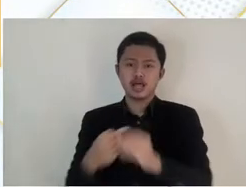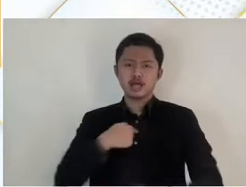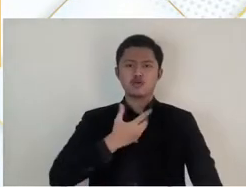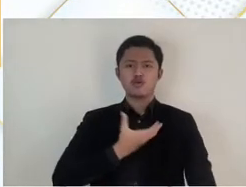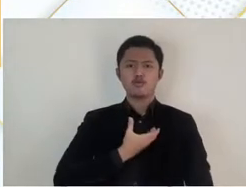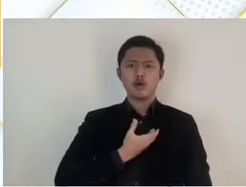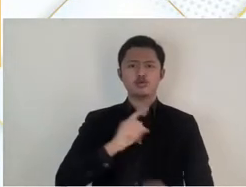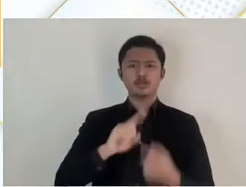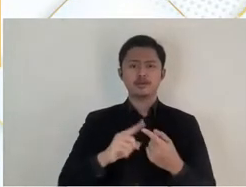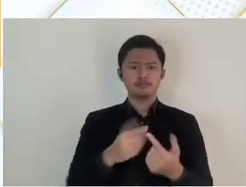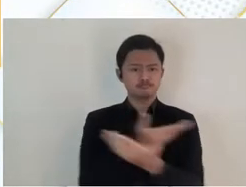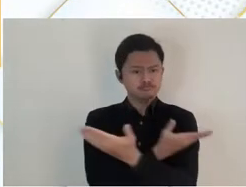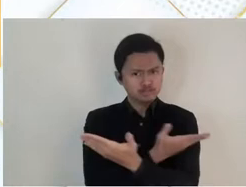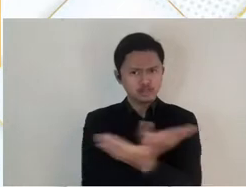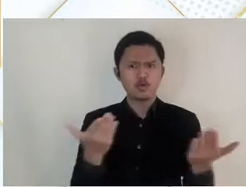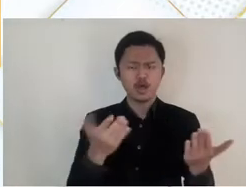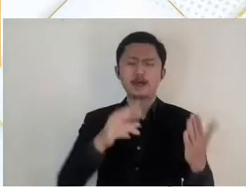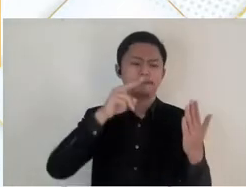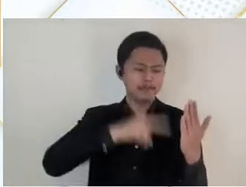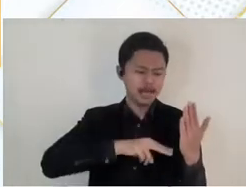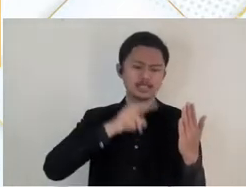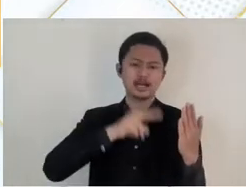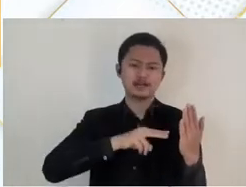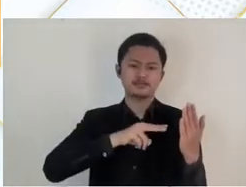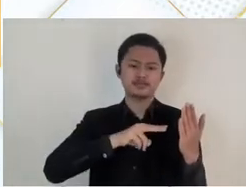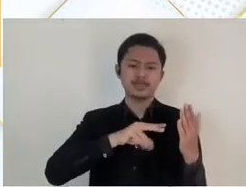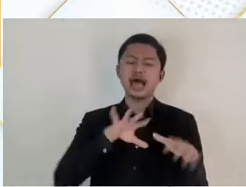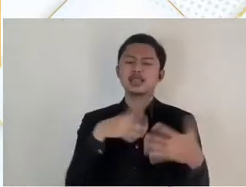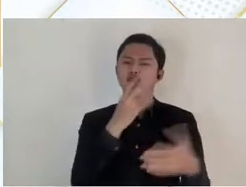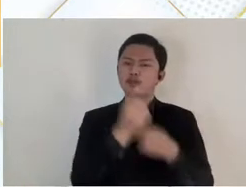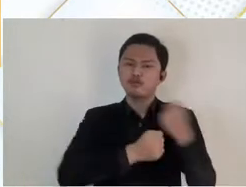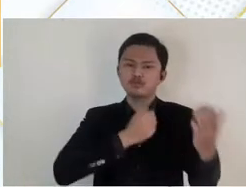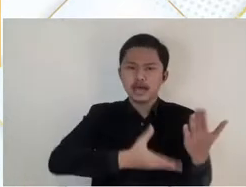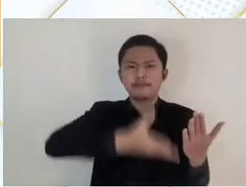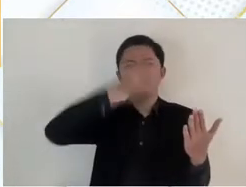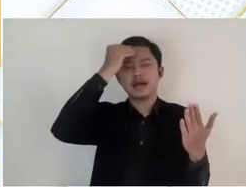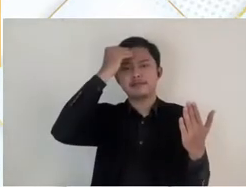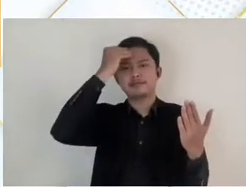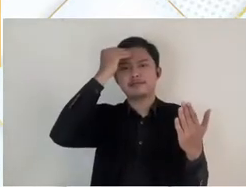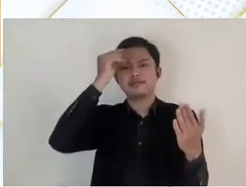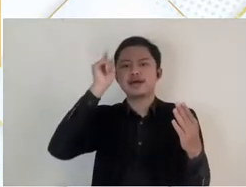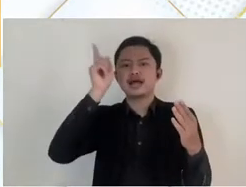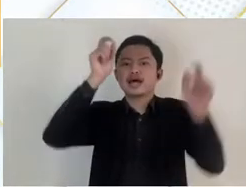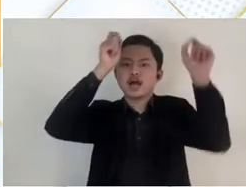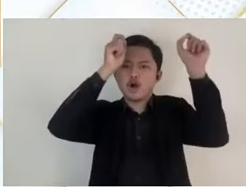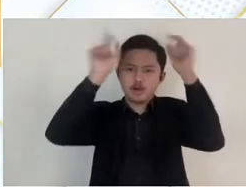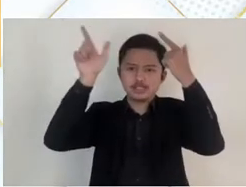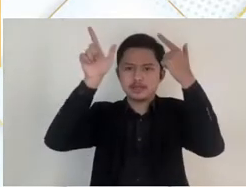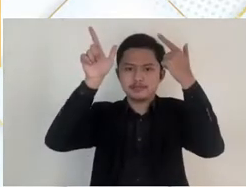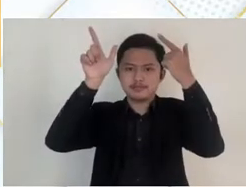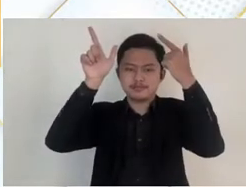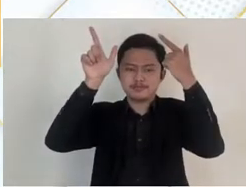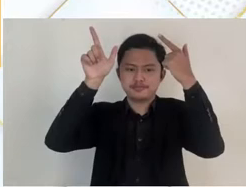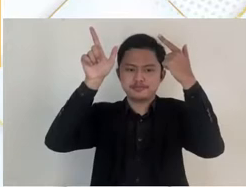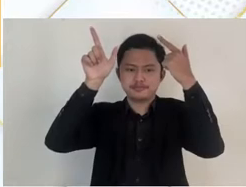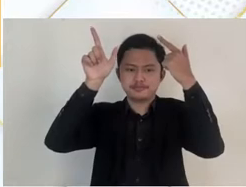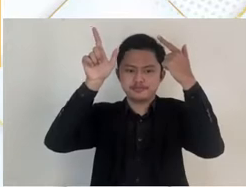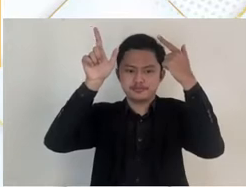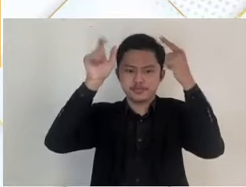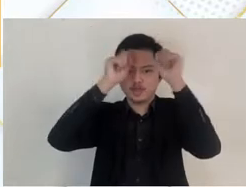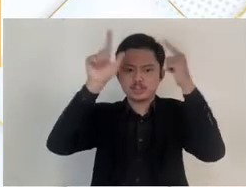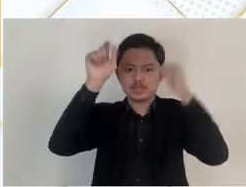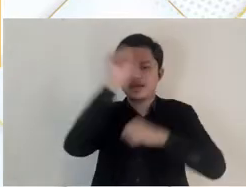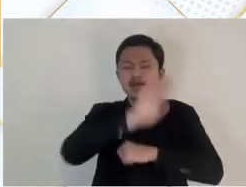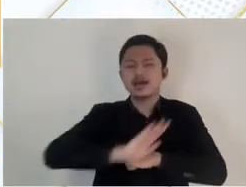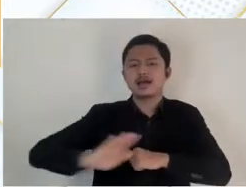to read and to, let's say, to understand the concept of the ASEAN outlook